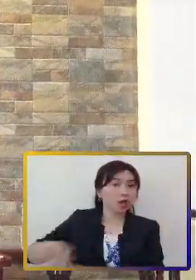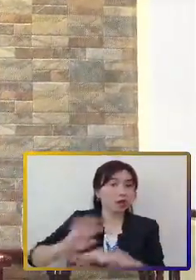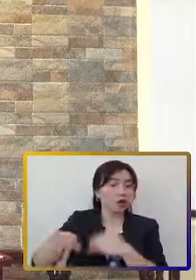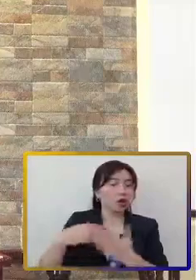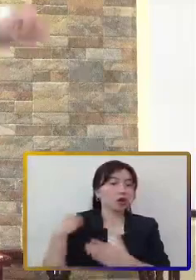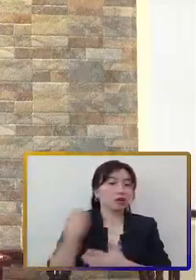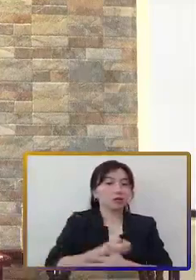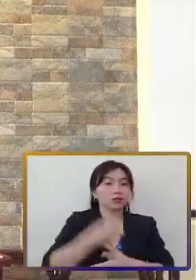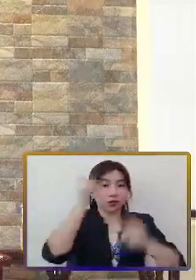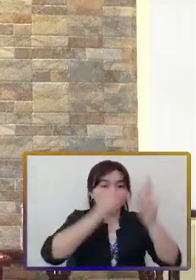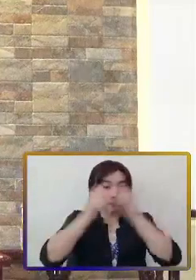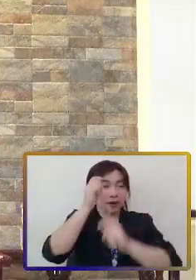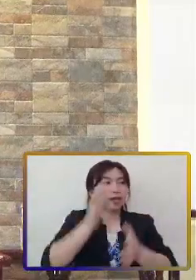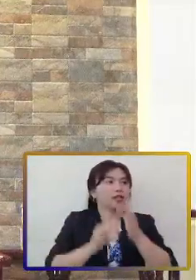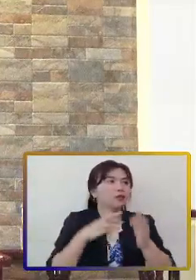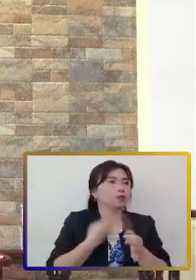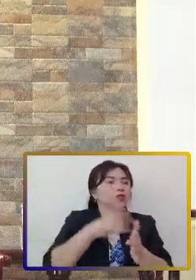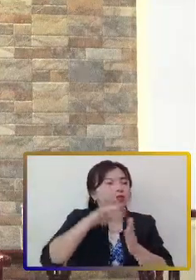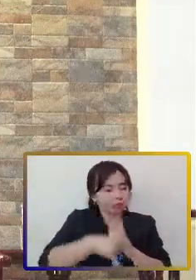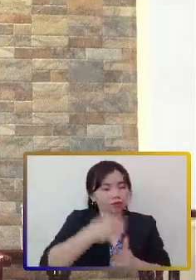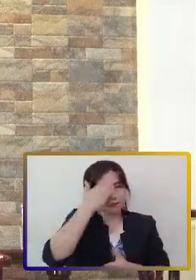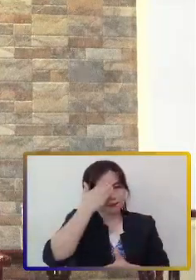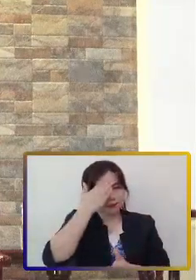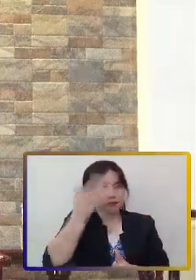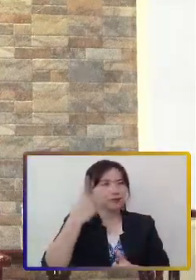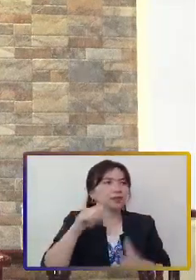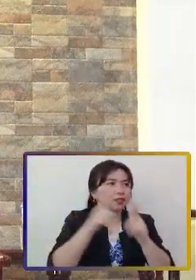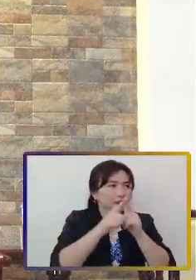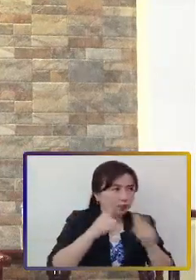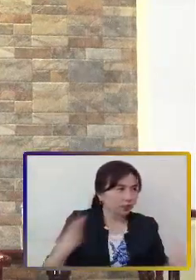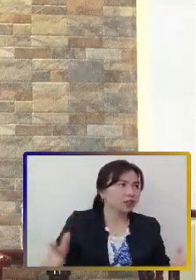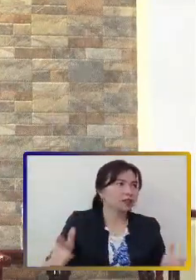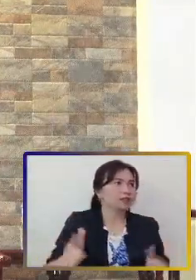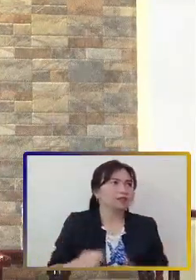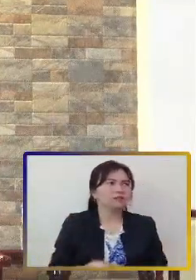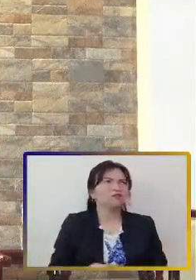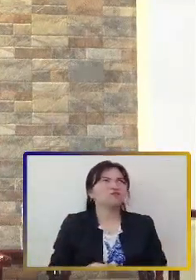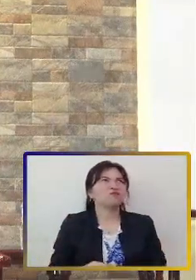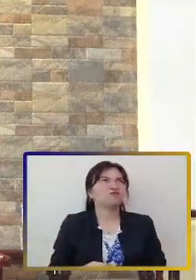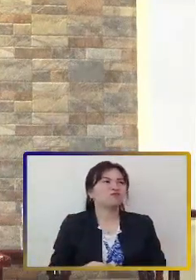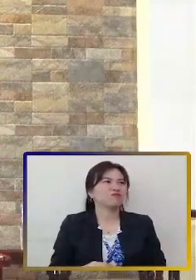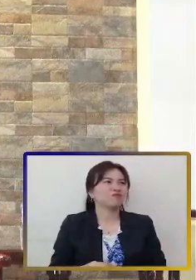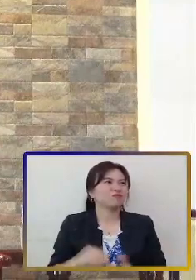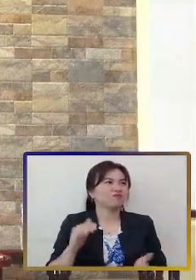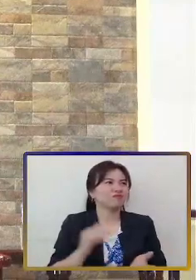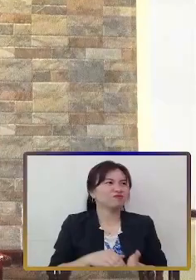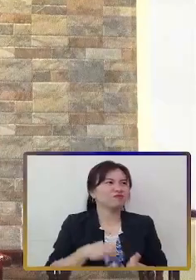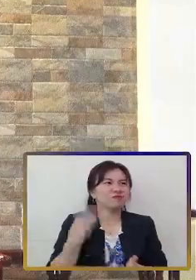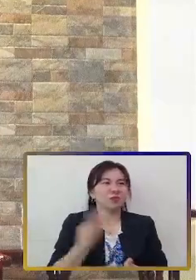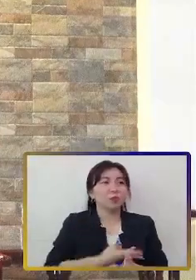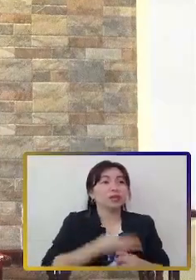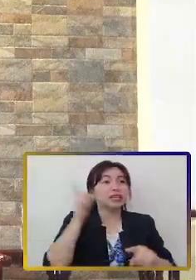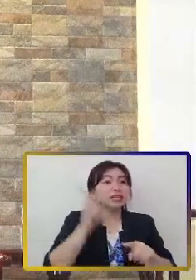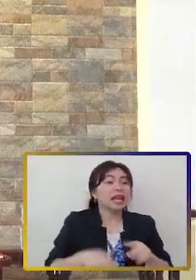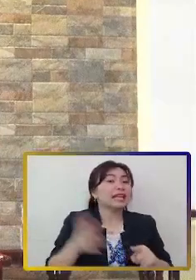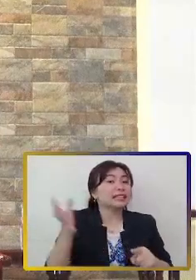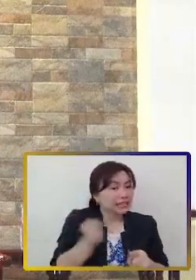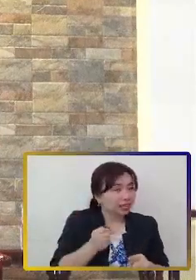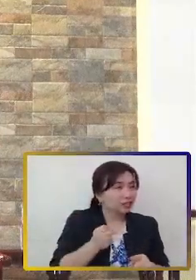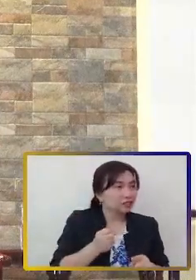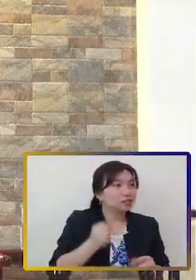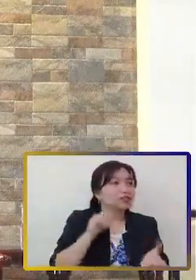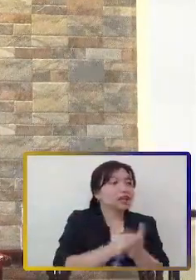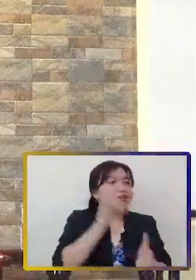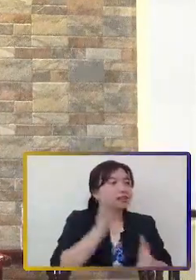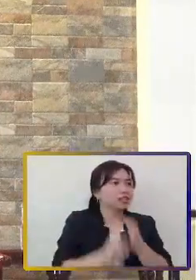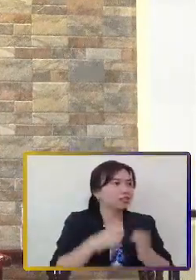his poss in our life you want great assurance in this life you can never get it if you have troubles in your heart so that